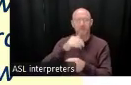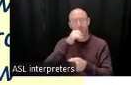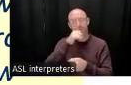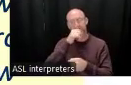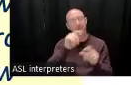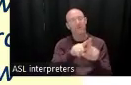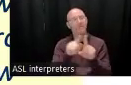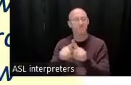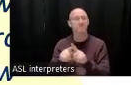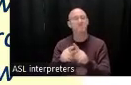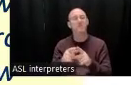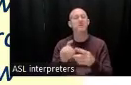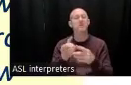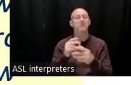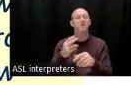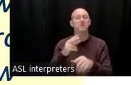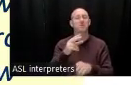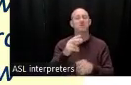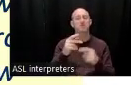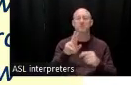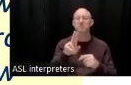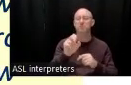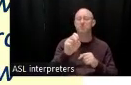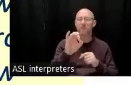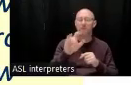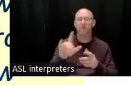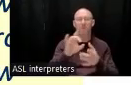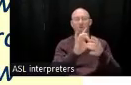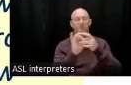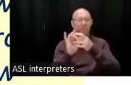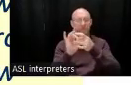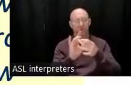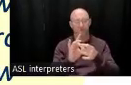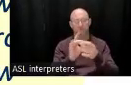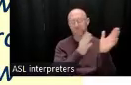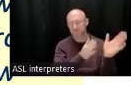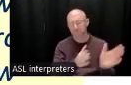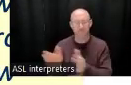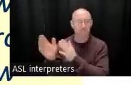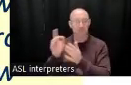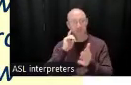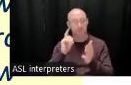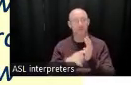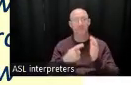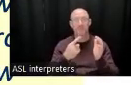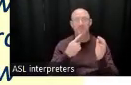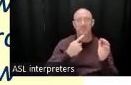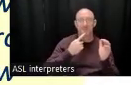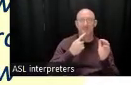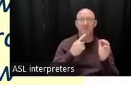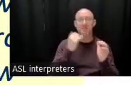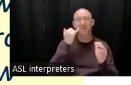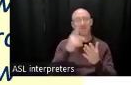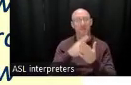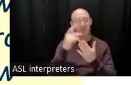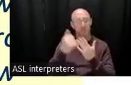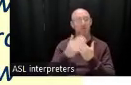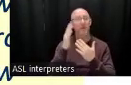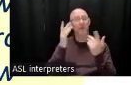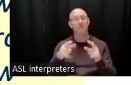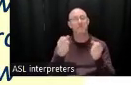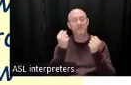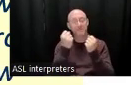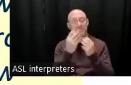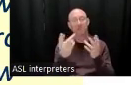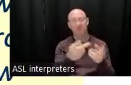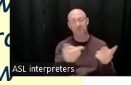in useful collaborative arrangements. So we'll be talking about those things. Notice they say too that if the project is going to be happening at multiple sites,